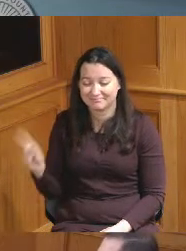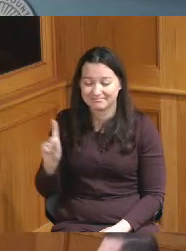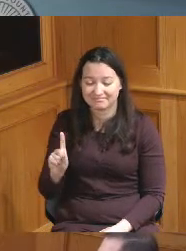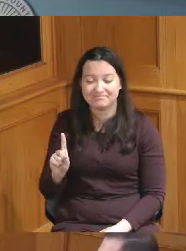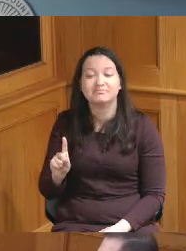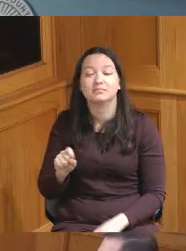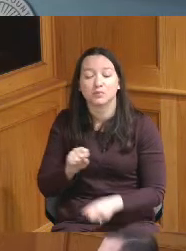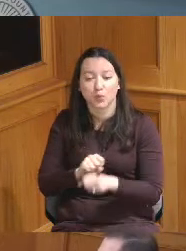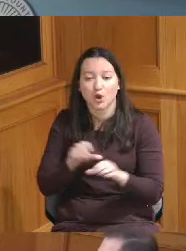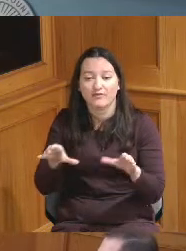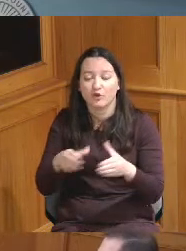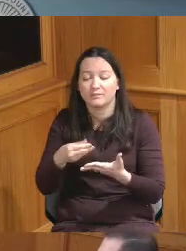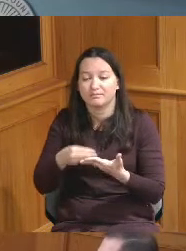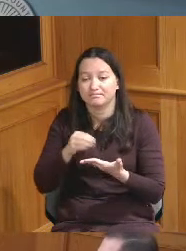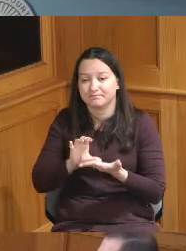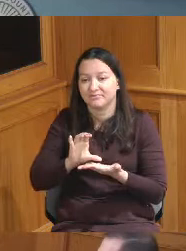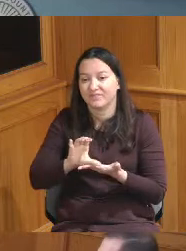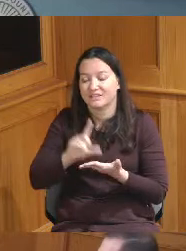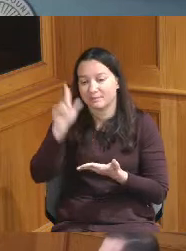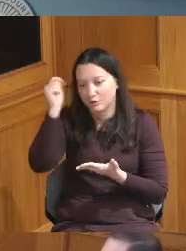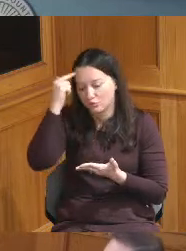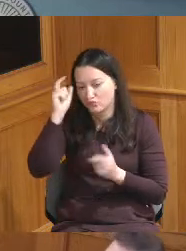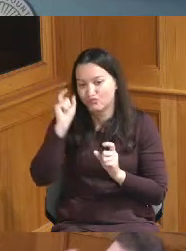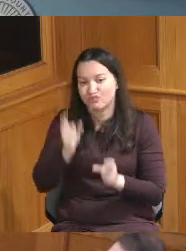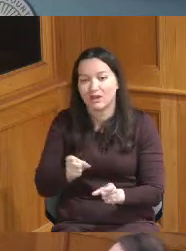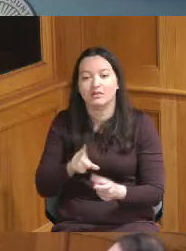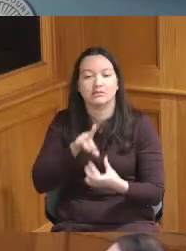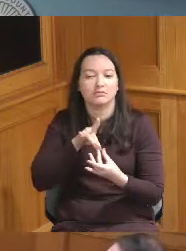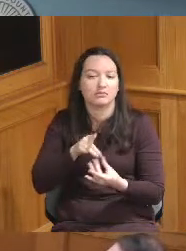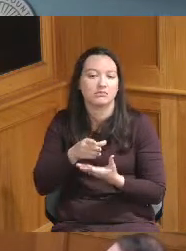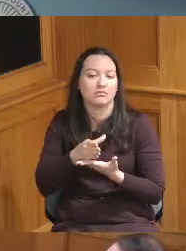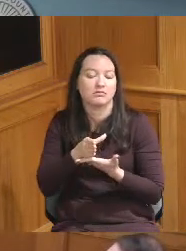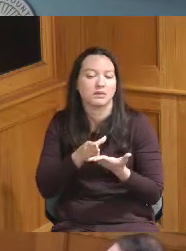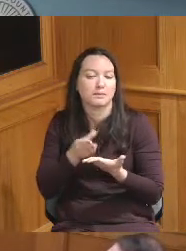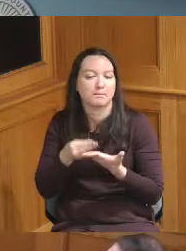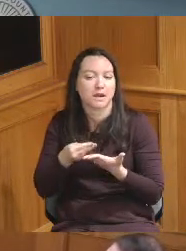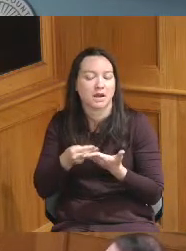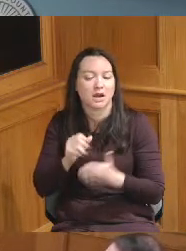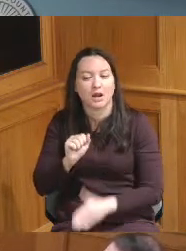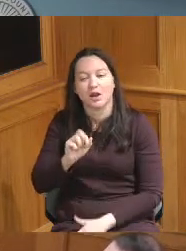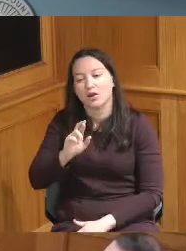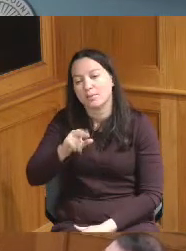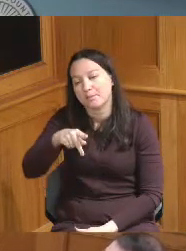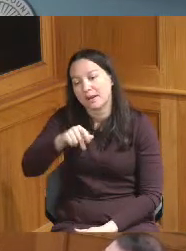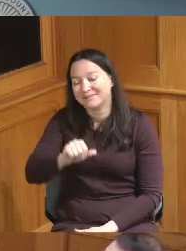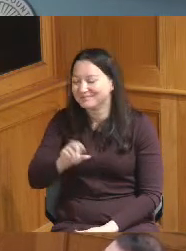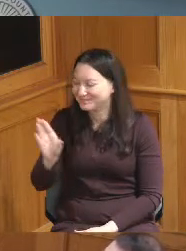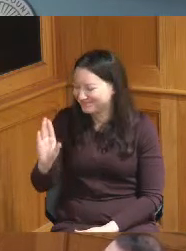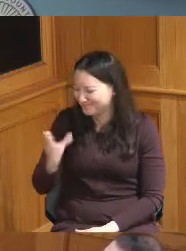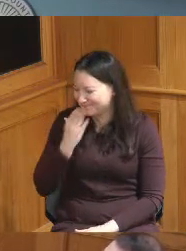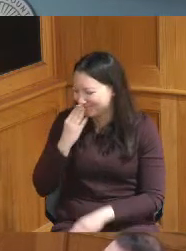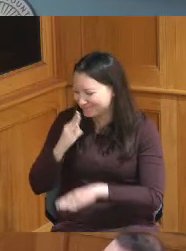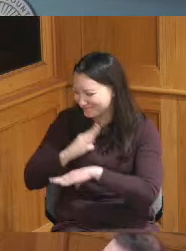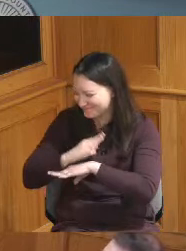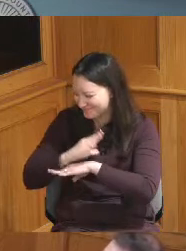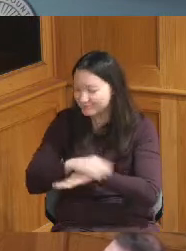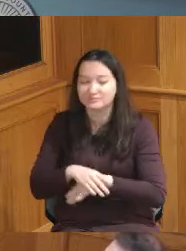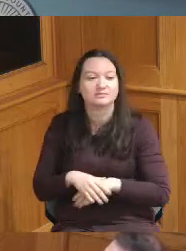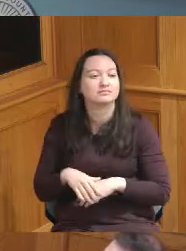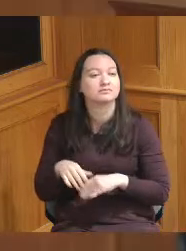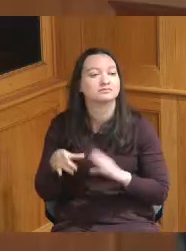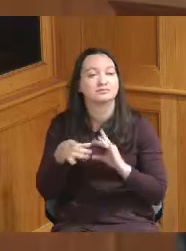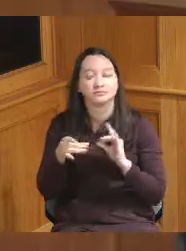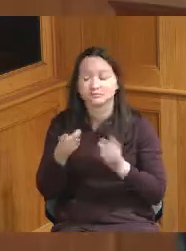workforce investment grant. This also relates to some of our ARPA funding. Good morning, Commissioners. Good afternoon, Commissioners. I am going to